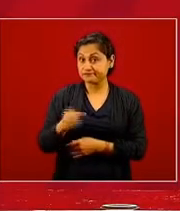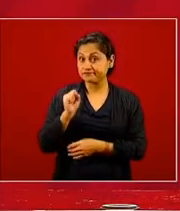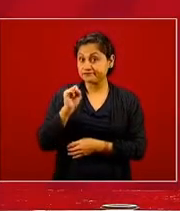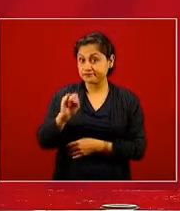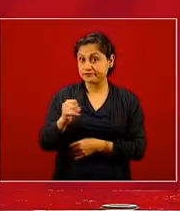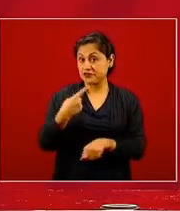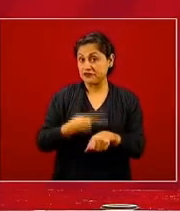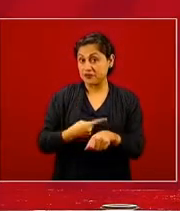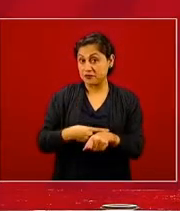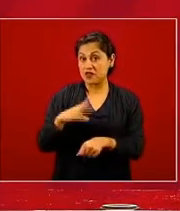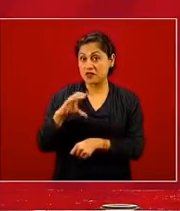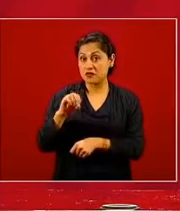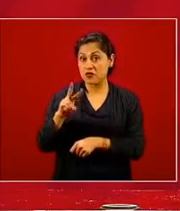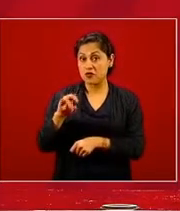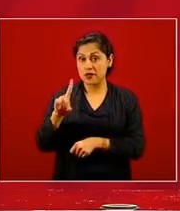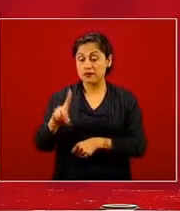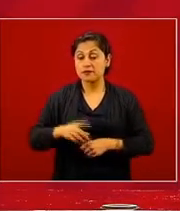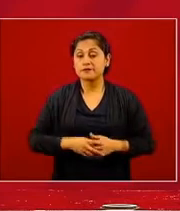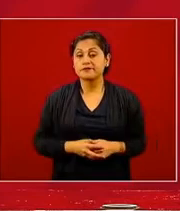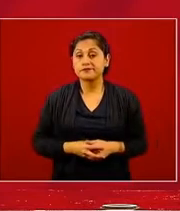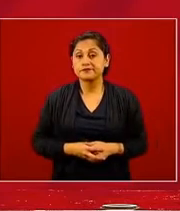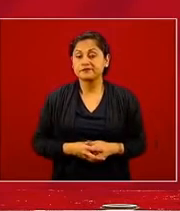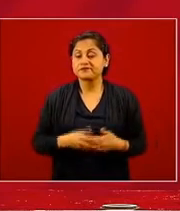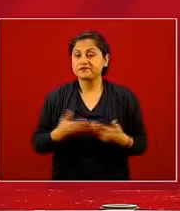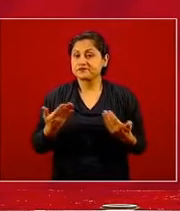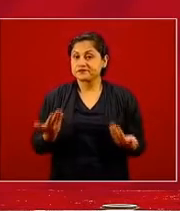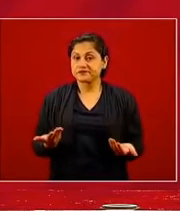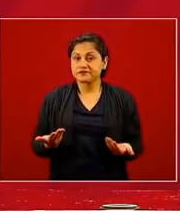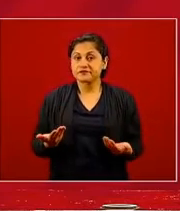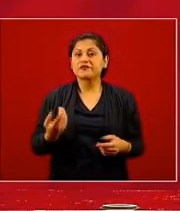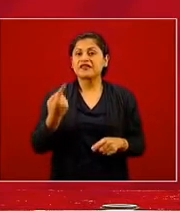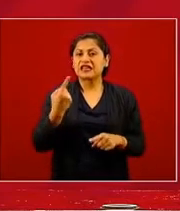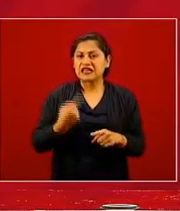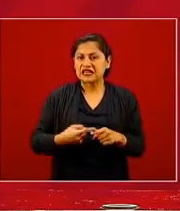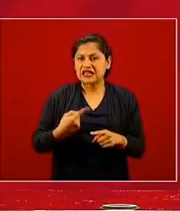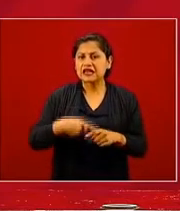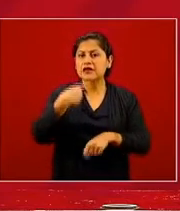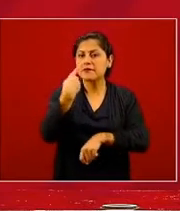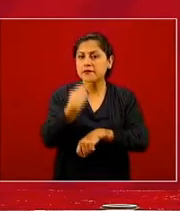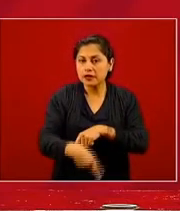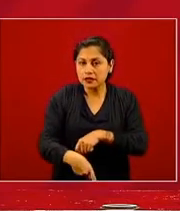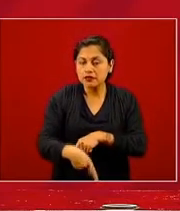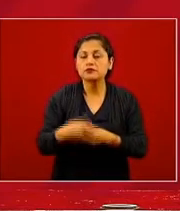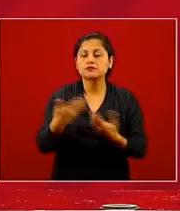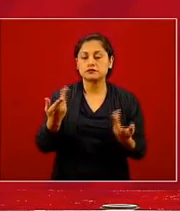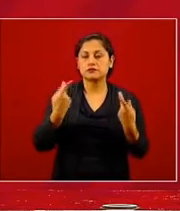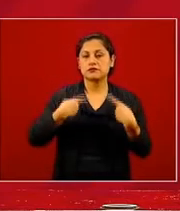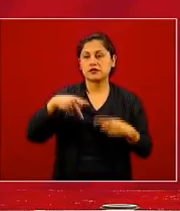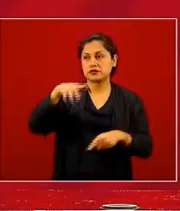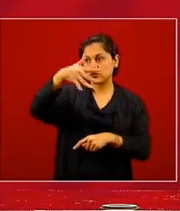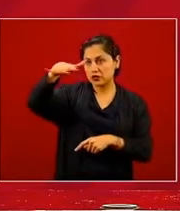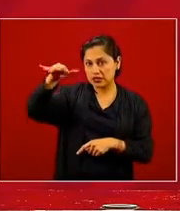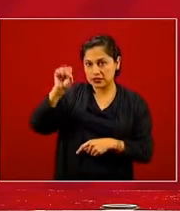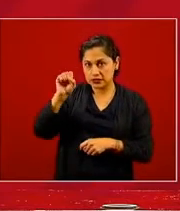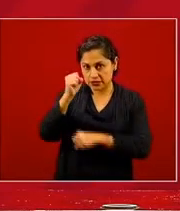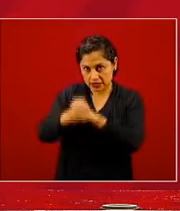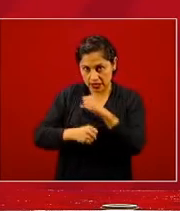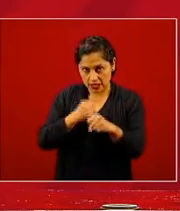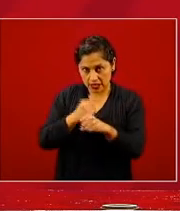a, a serious and critical condition that may cause the death, COVID.